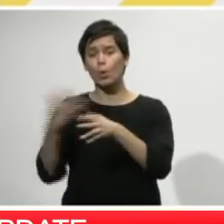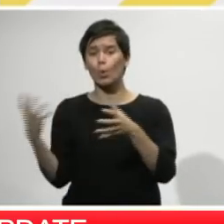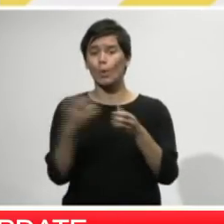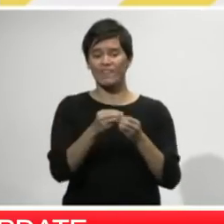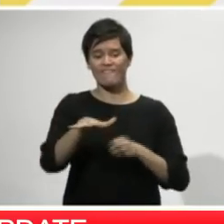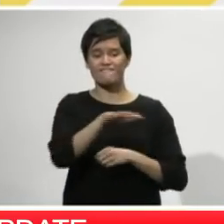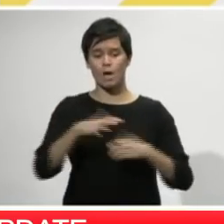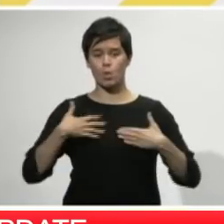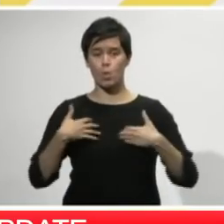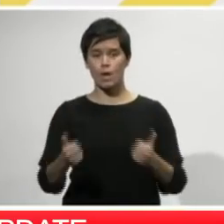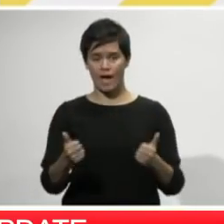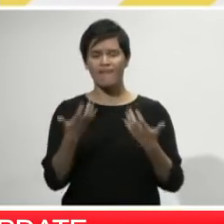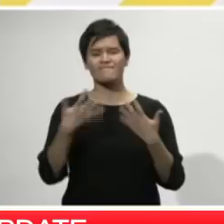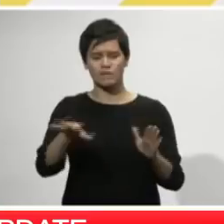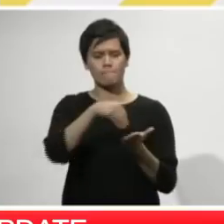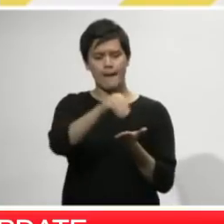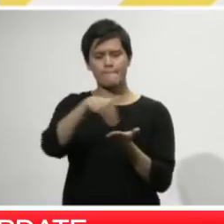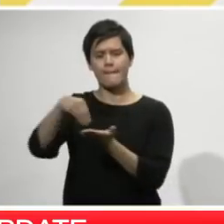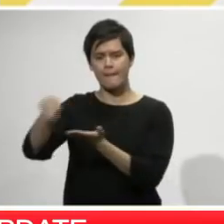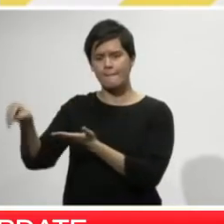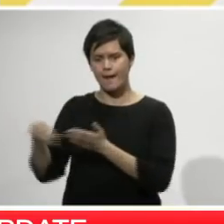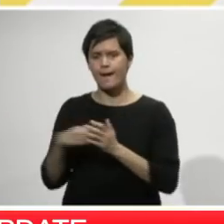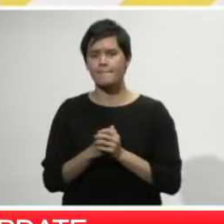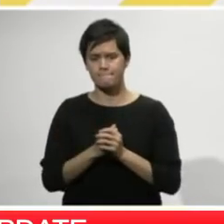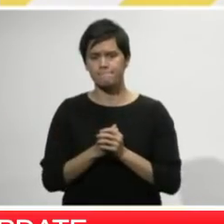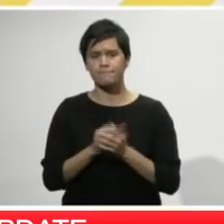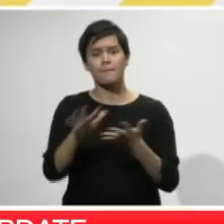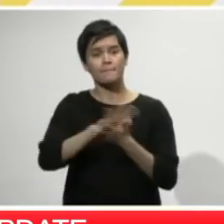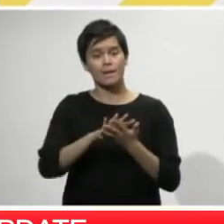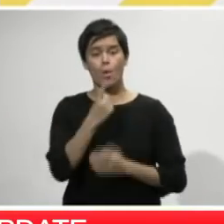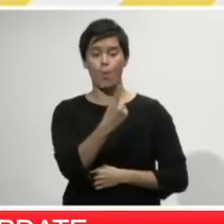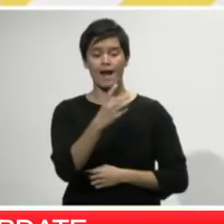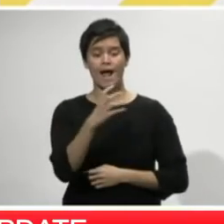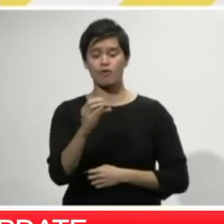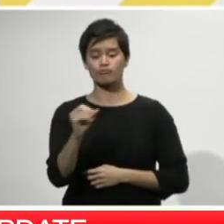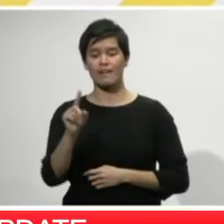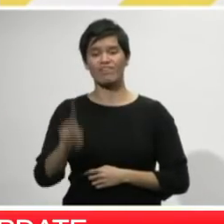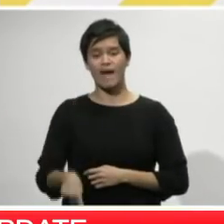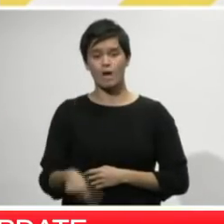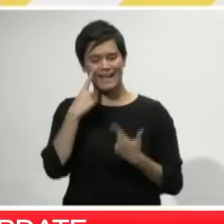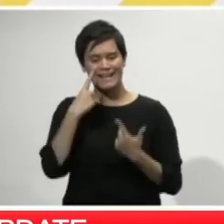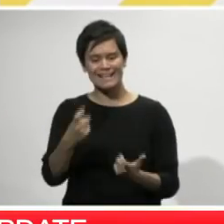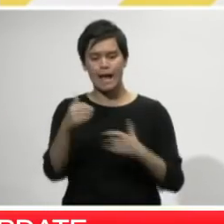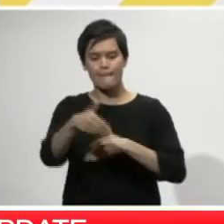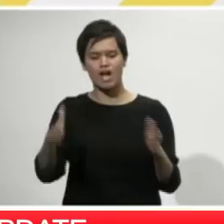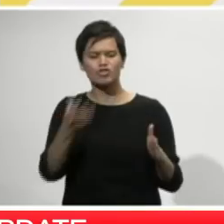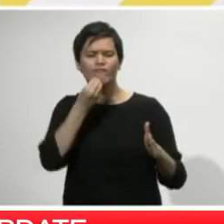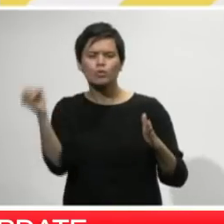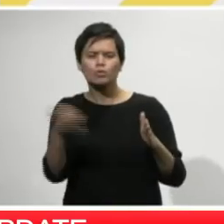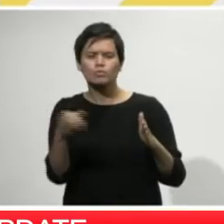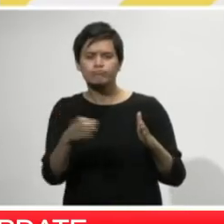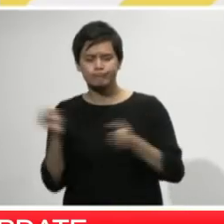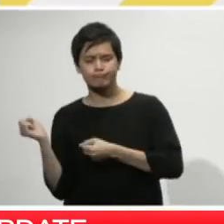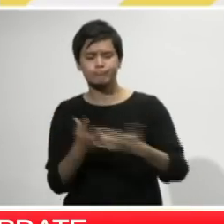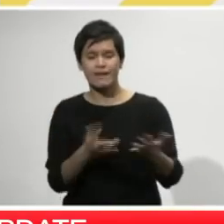paid out, which has helped the agencies to coordinate 100,000 care packages, with over 11,000 delivered to date, aiming